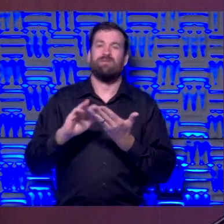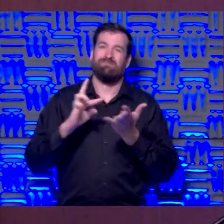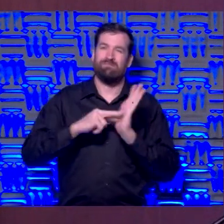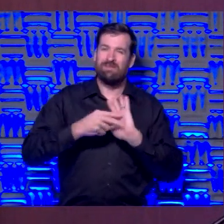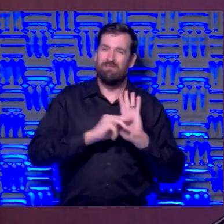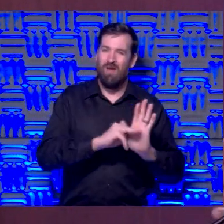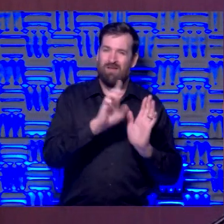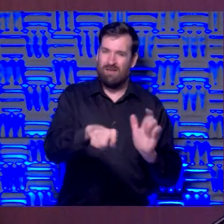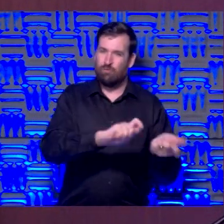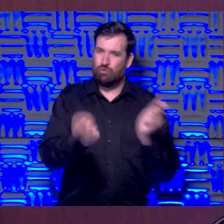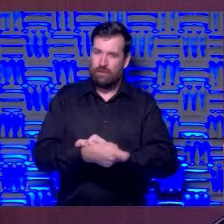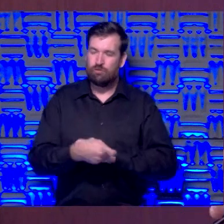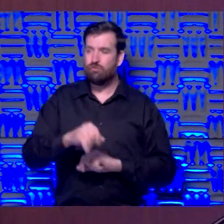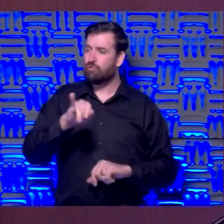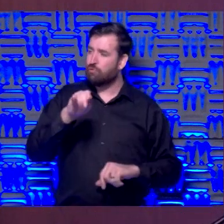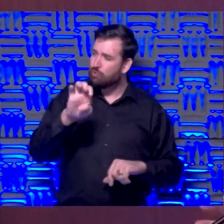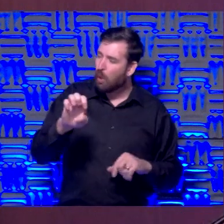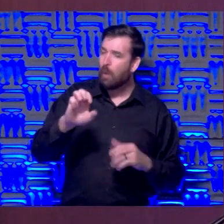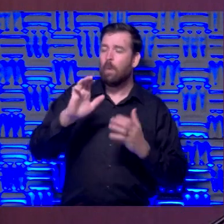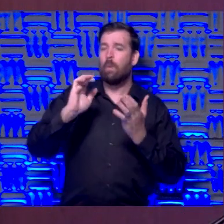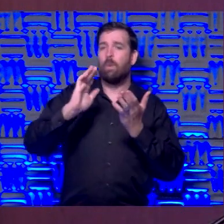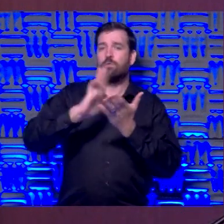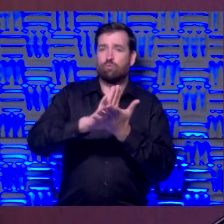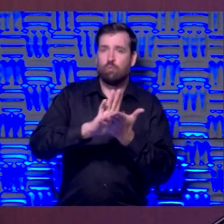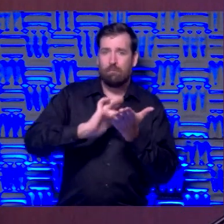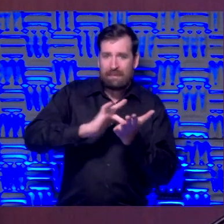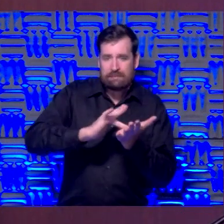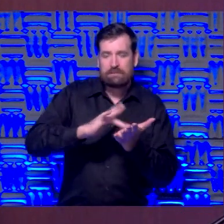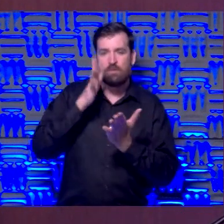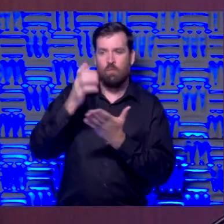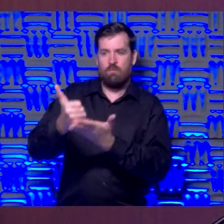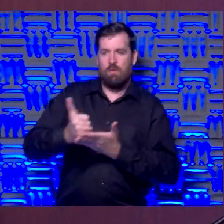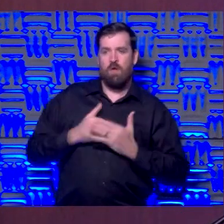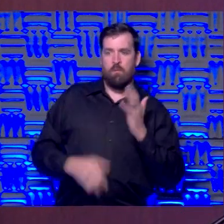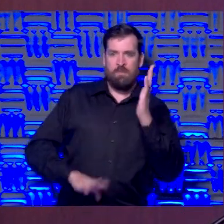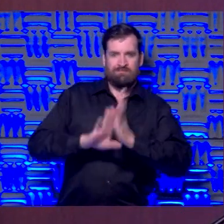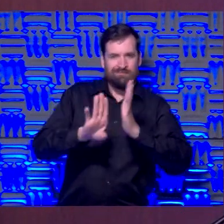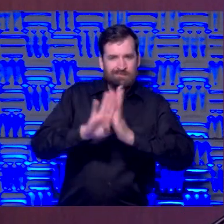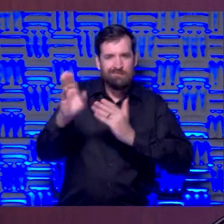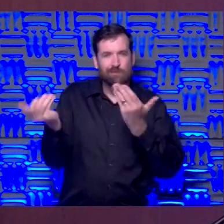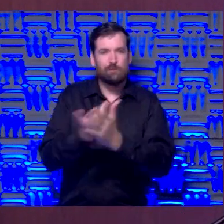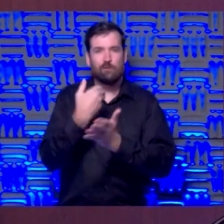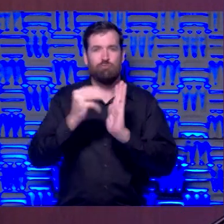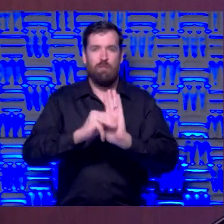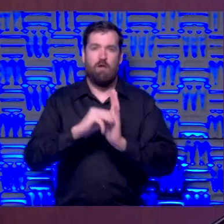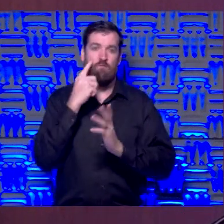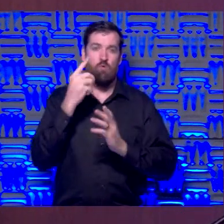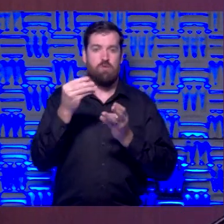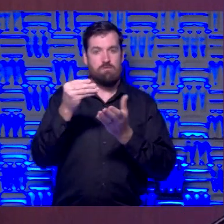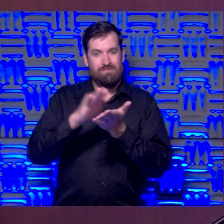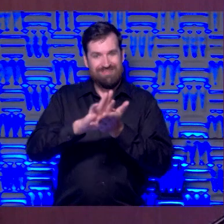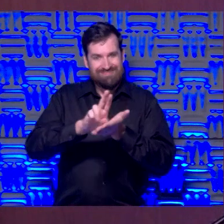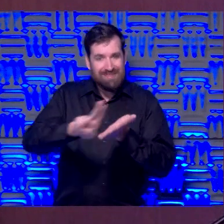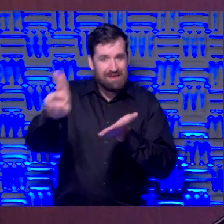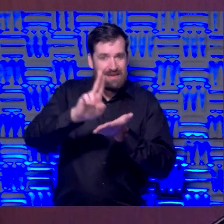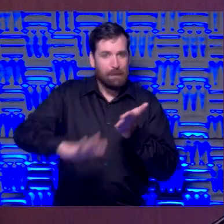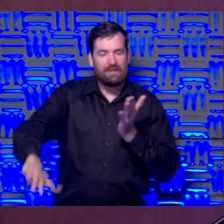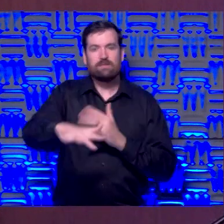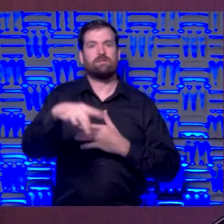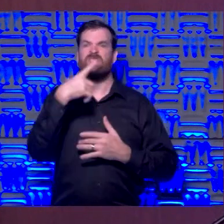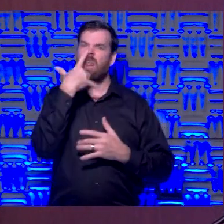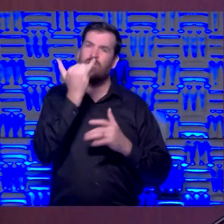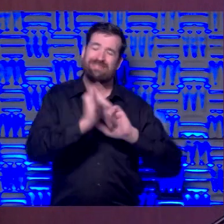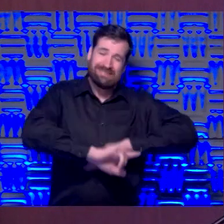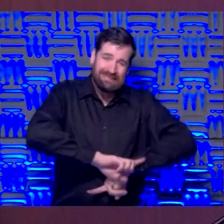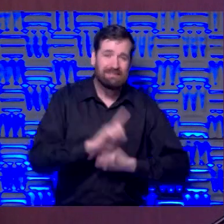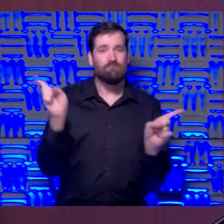So Dean Ojo and School of Medicine is going to help us build a model out for our campus, which looks very different than any other community. It is a